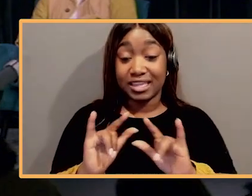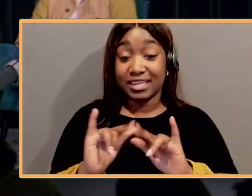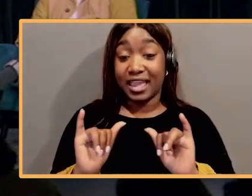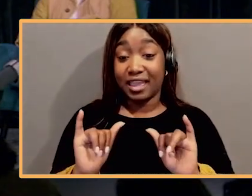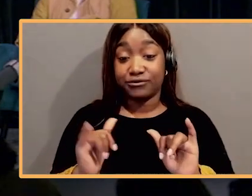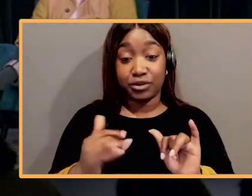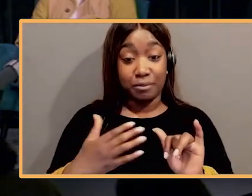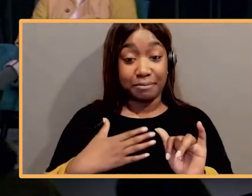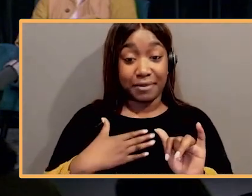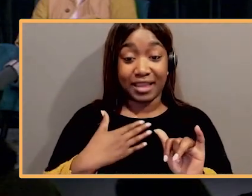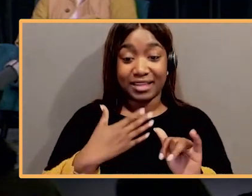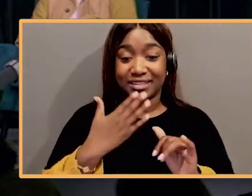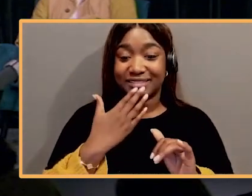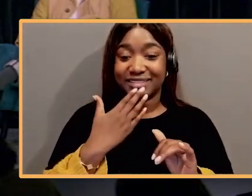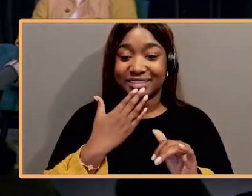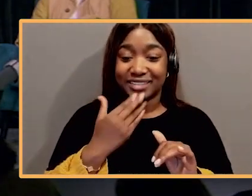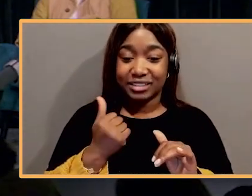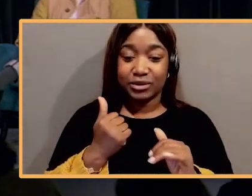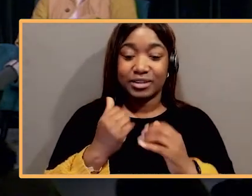friends,